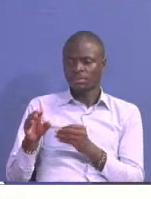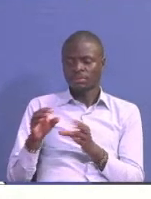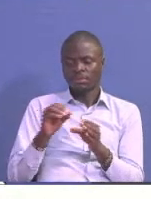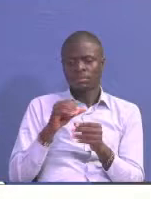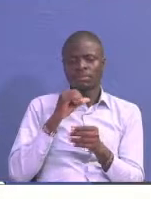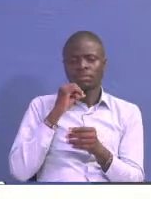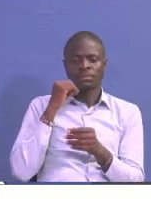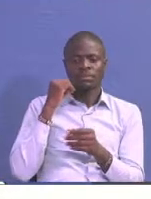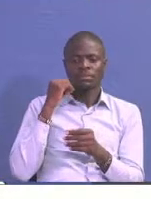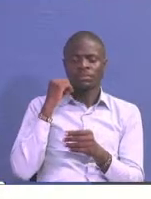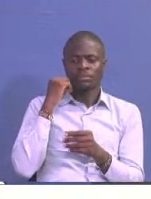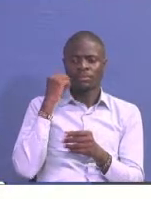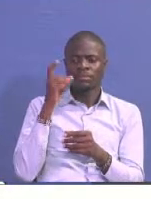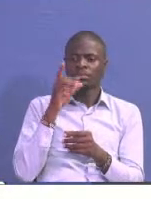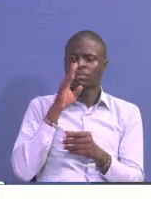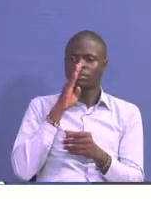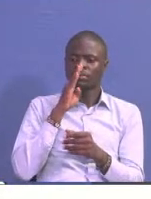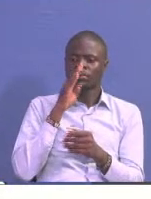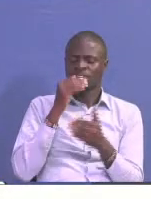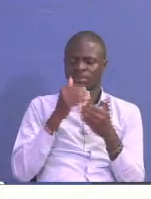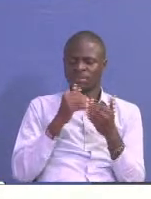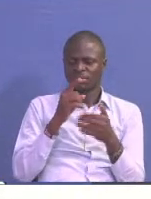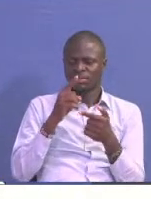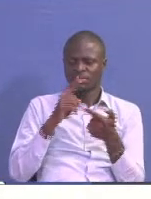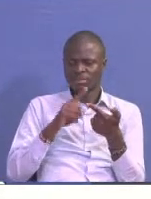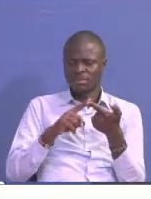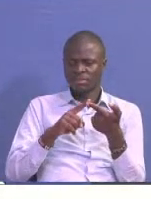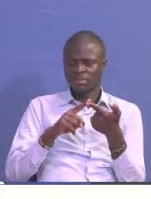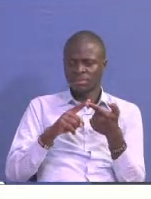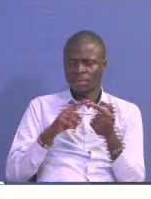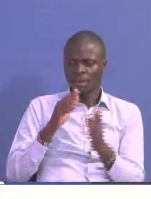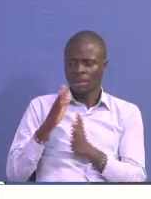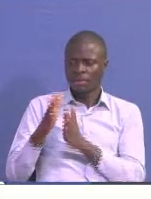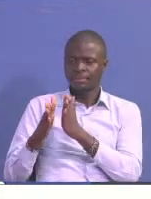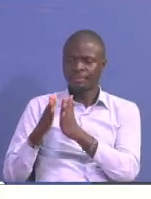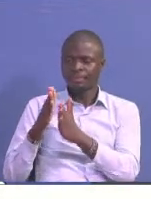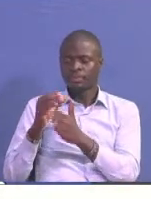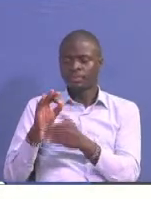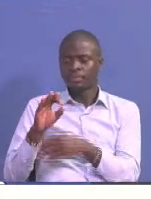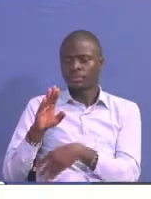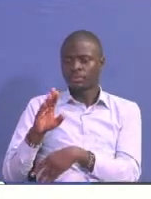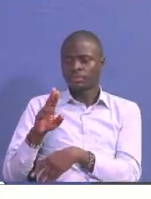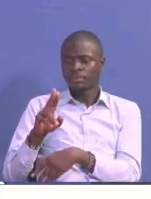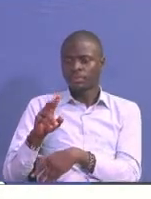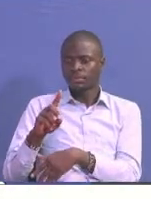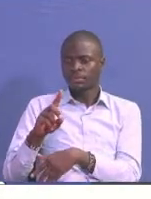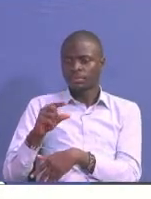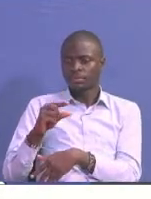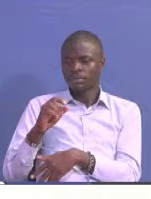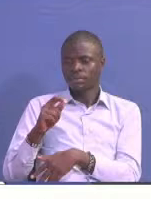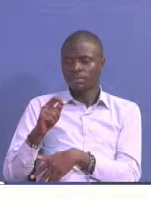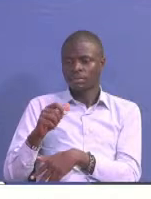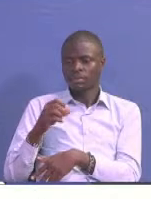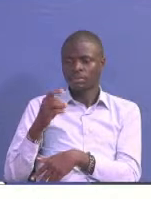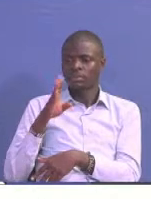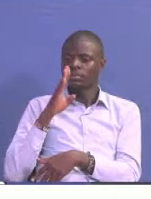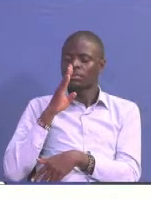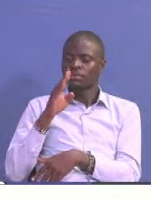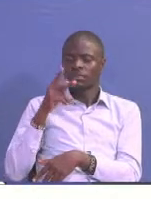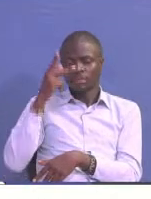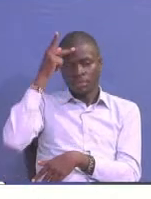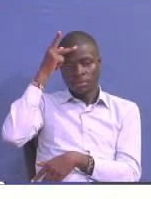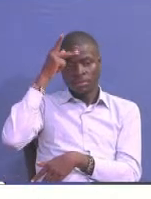should, before even you go to the budget to prepare the budget, there should be a